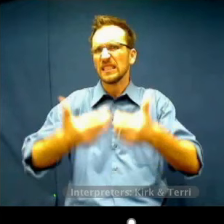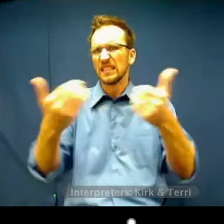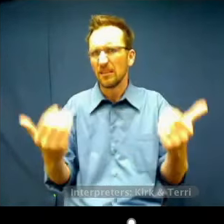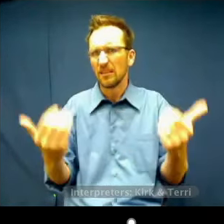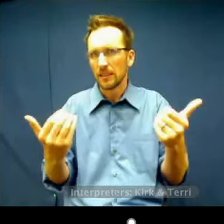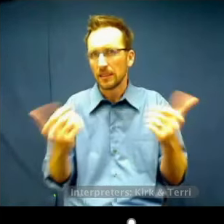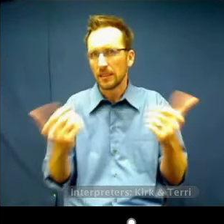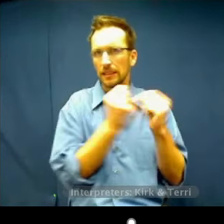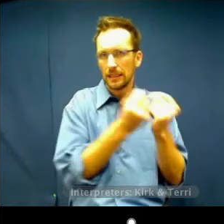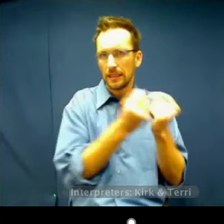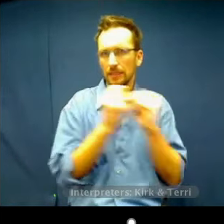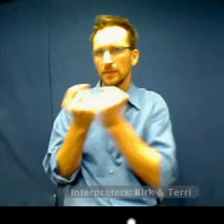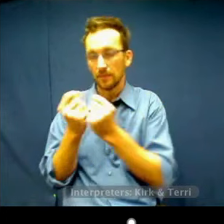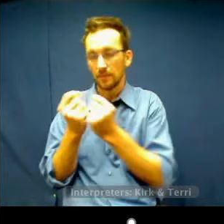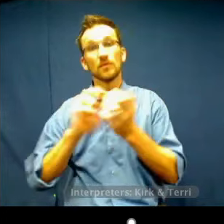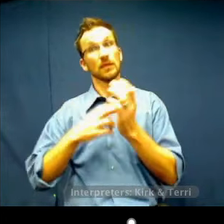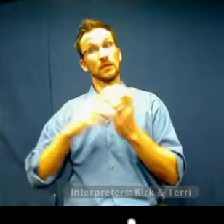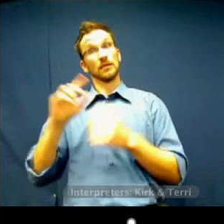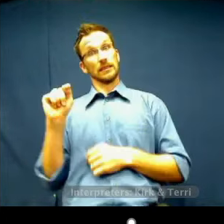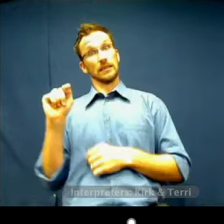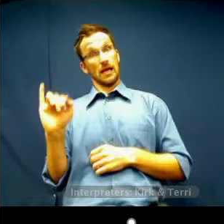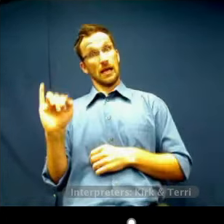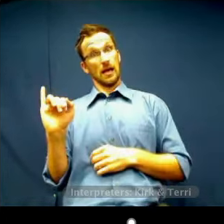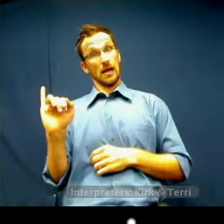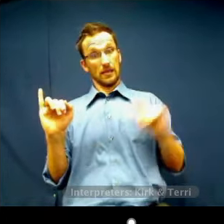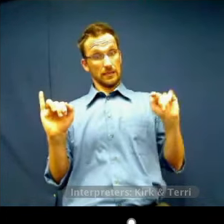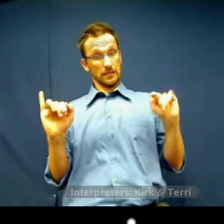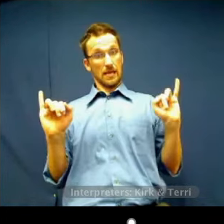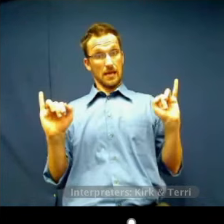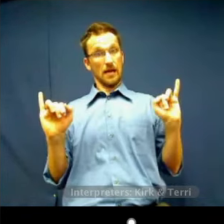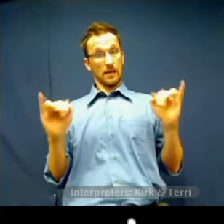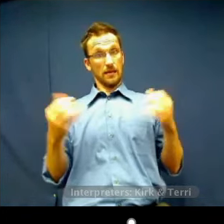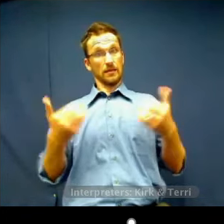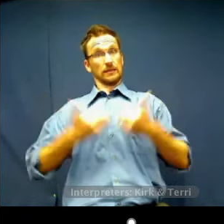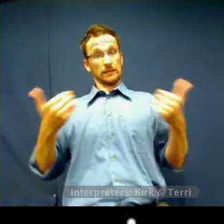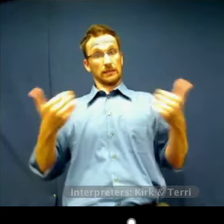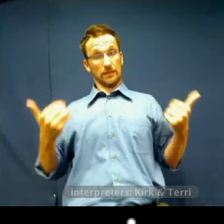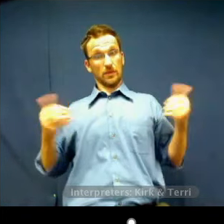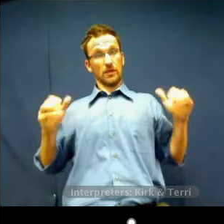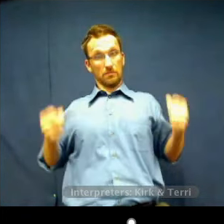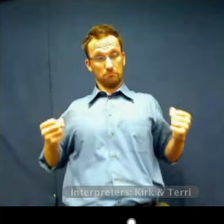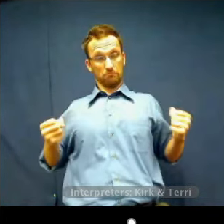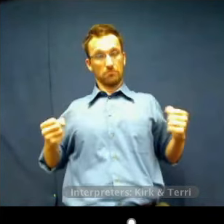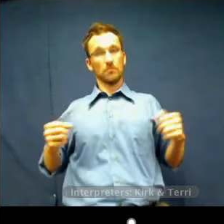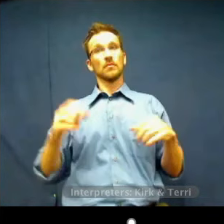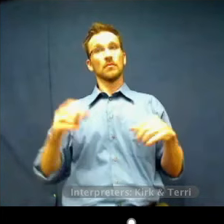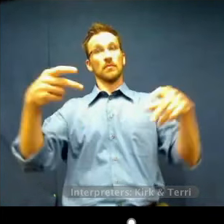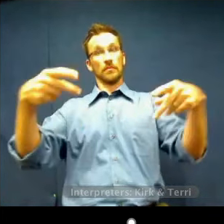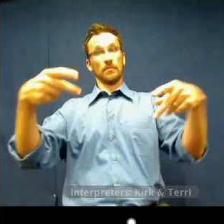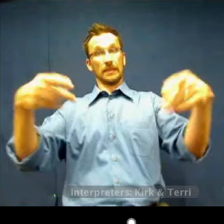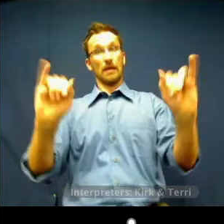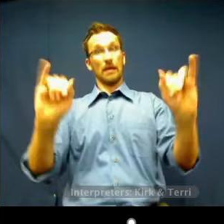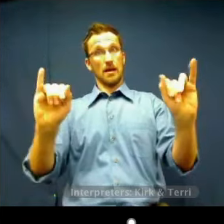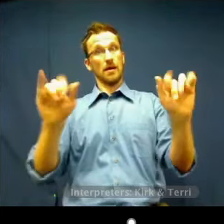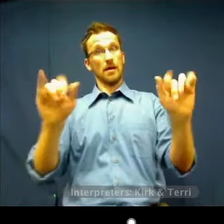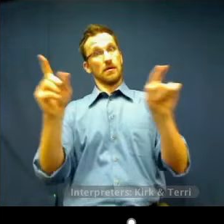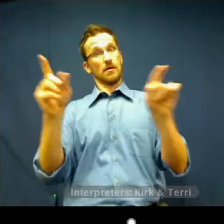interpreters who are working privately for the parties from the proceedings interpreters who are working for the court,